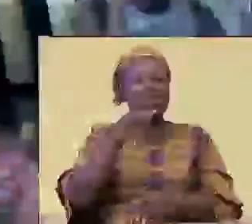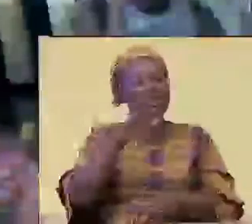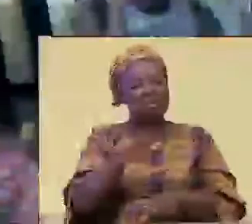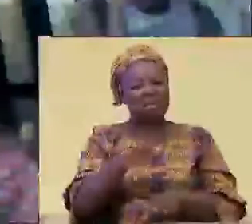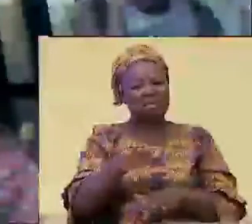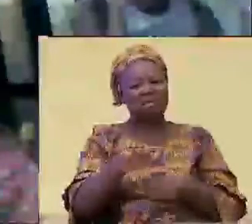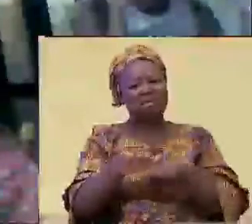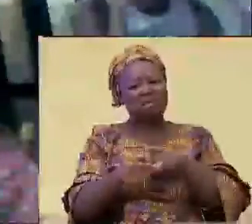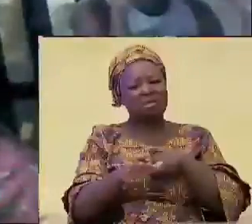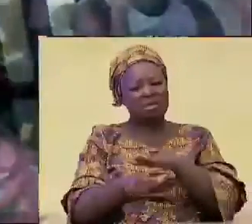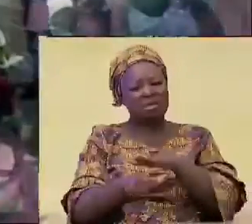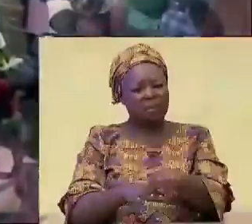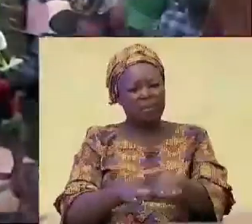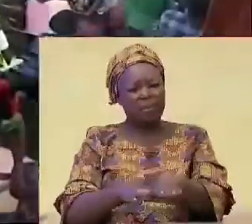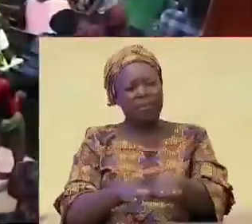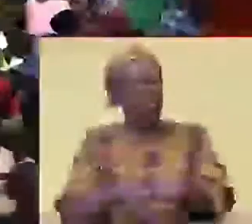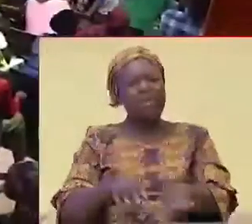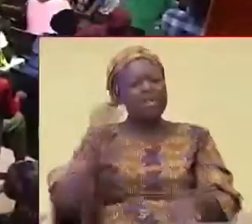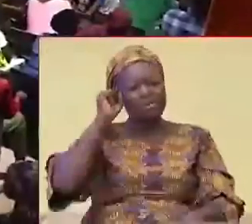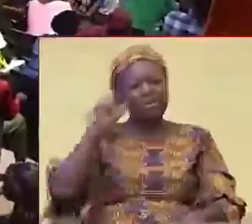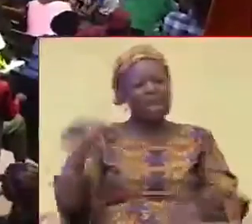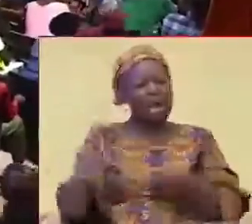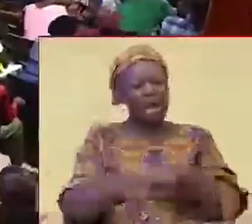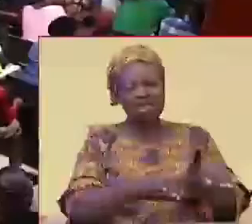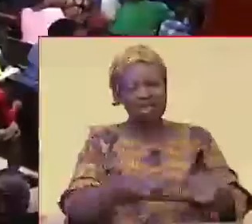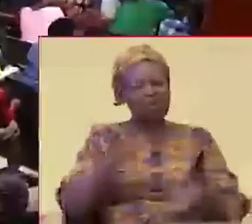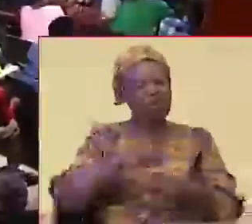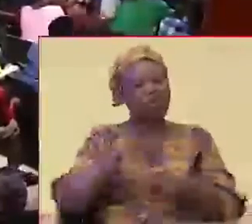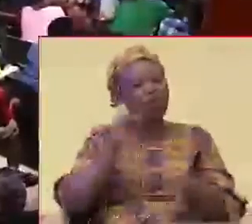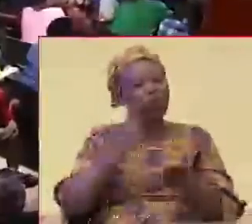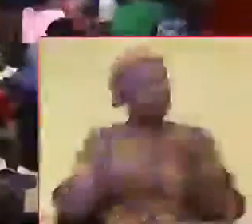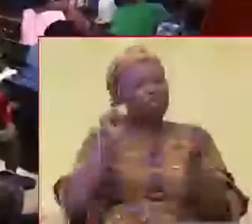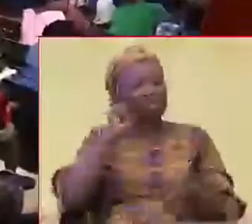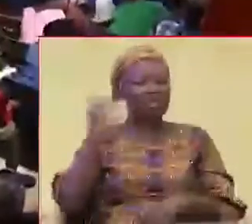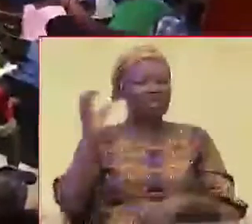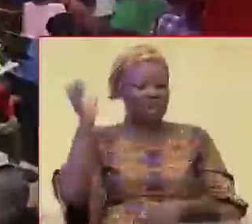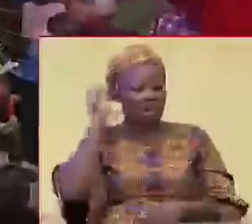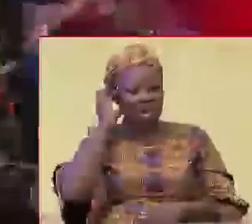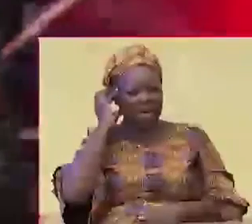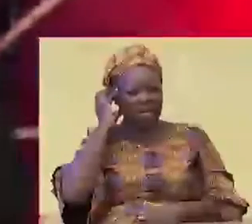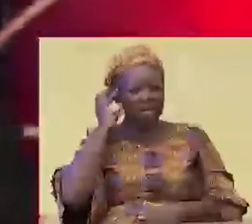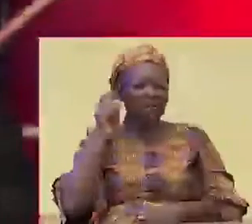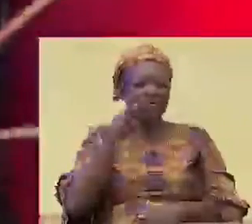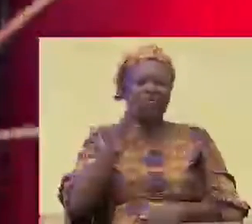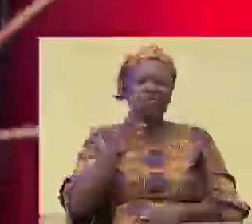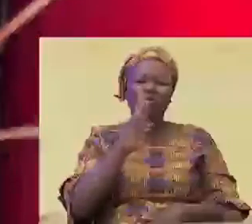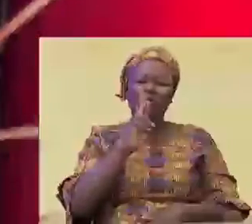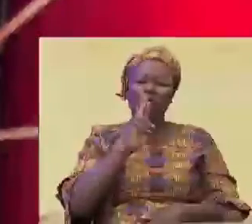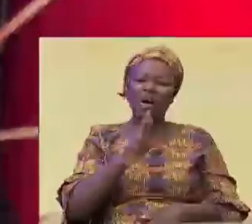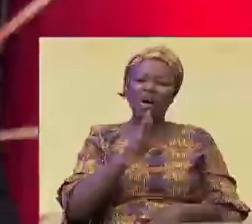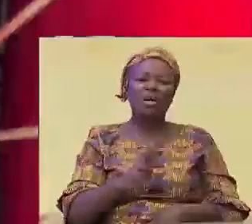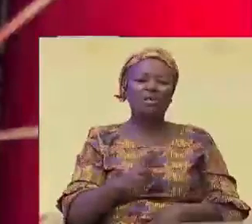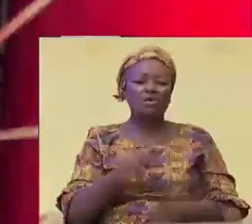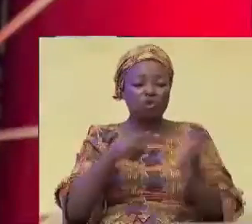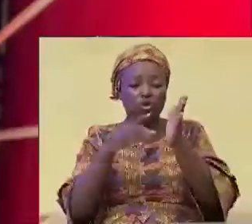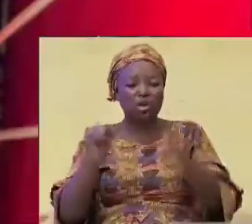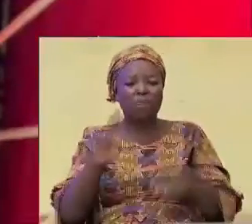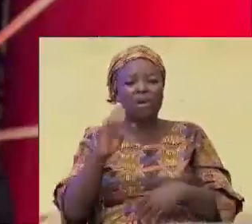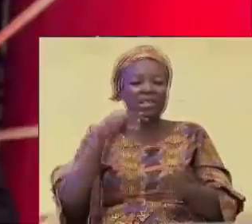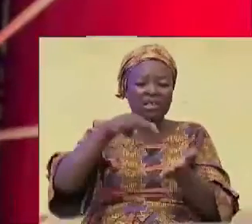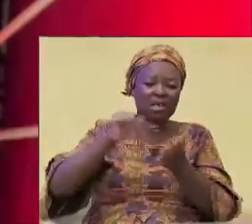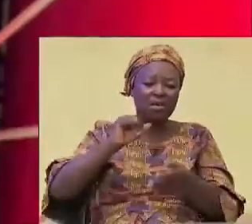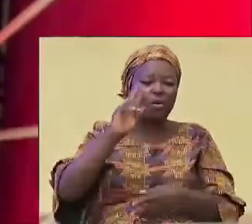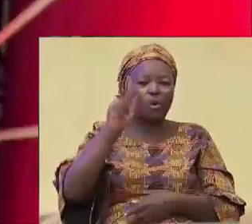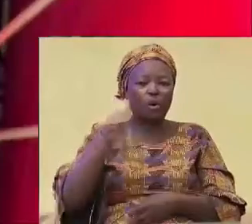She said, I will touch him. I will touch him. You're indicating by standing up, I want all my